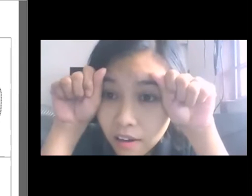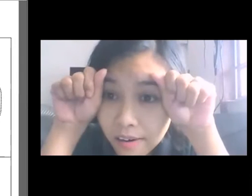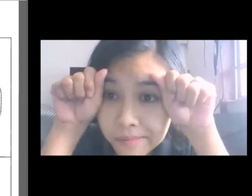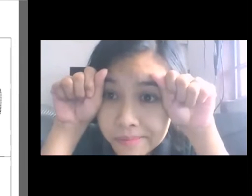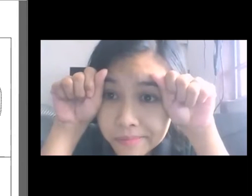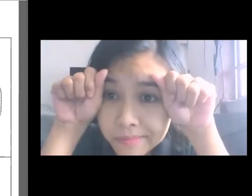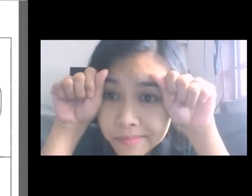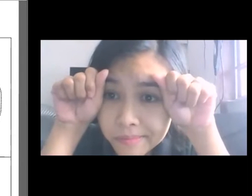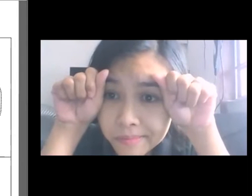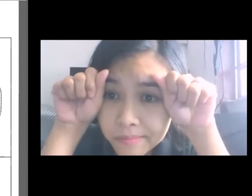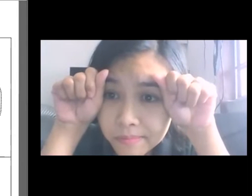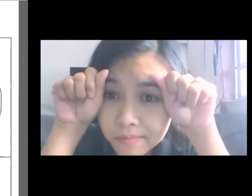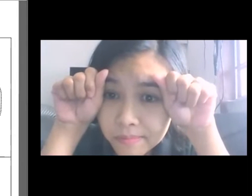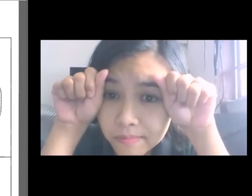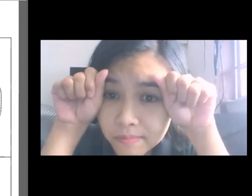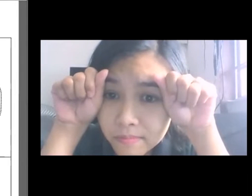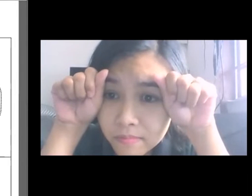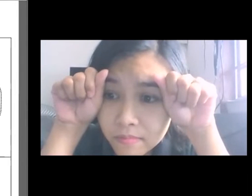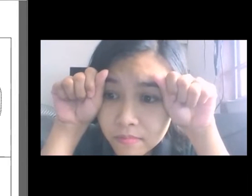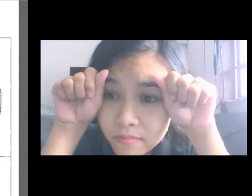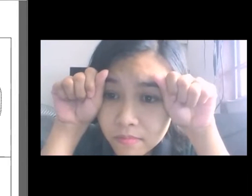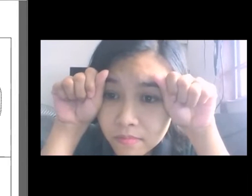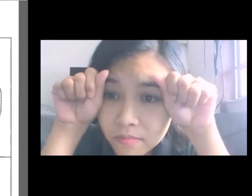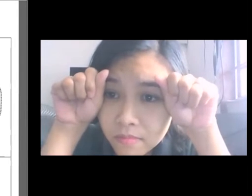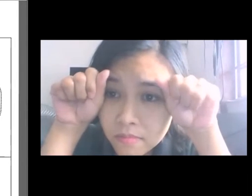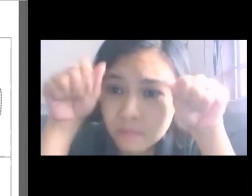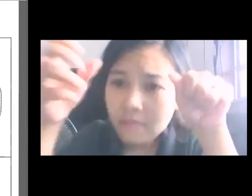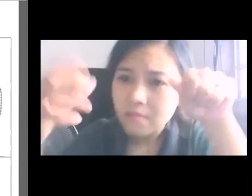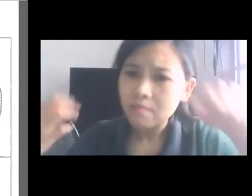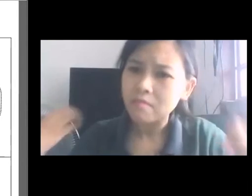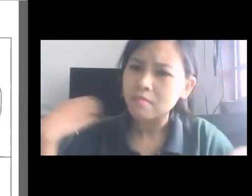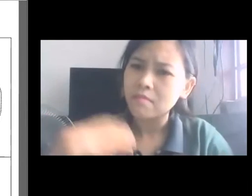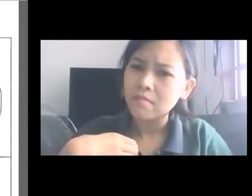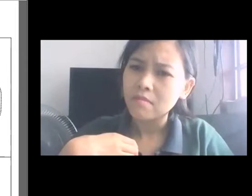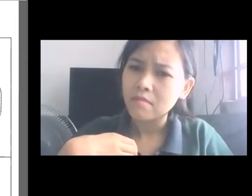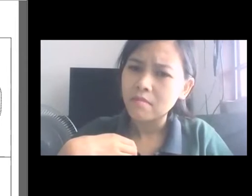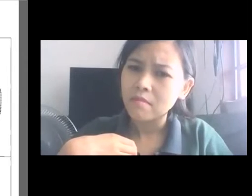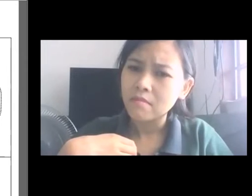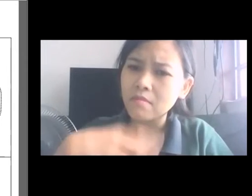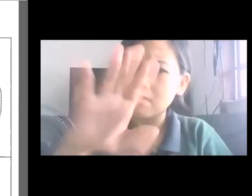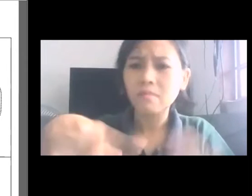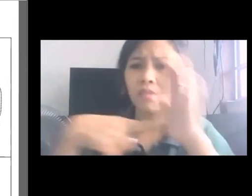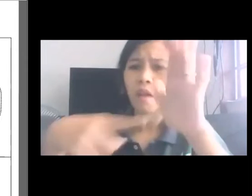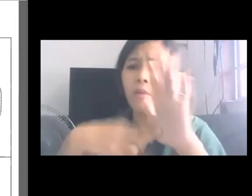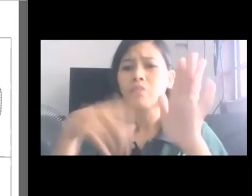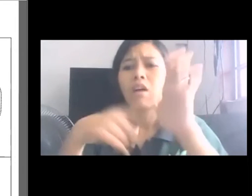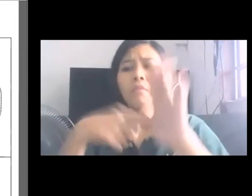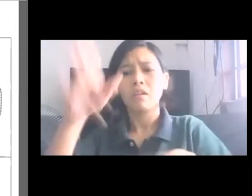I've seen a hand shape. That's the reason why I'm asking.